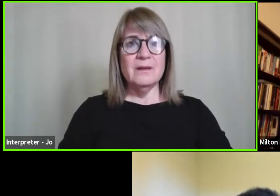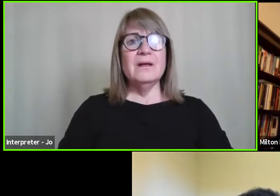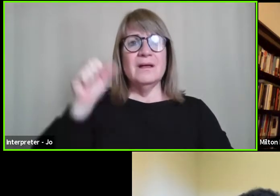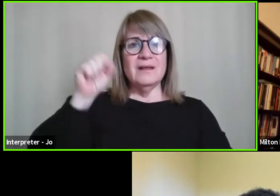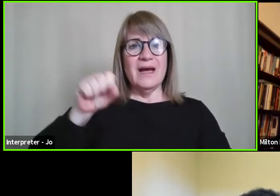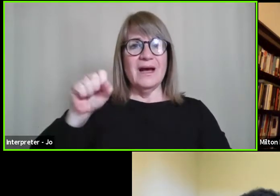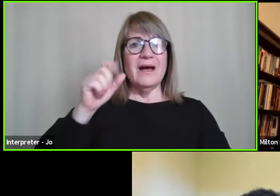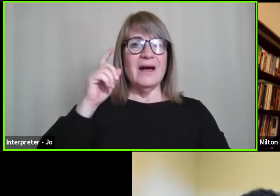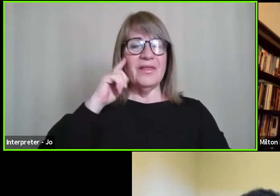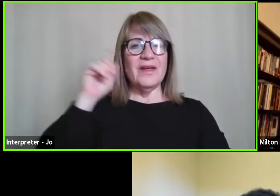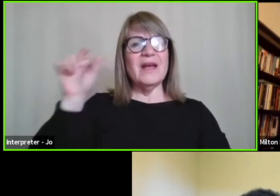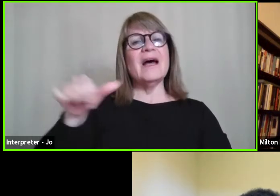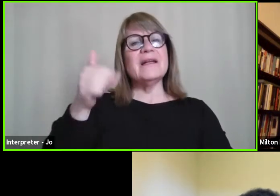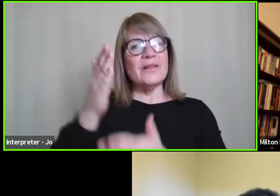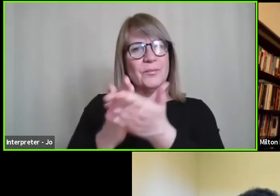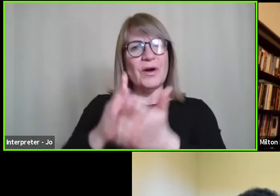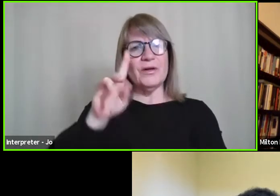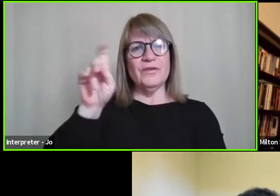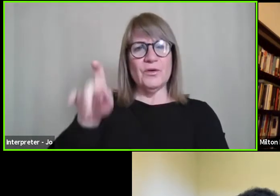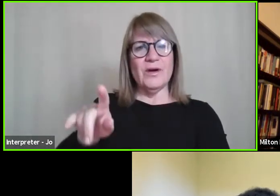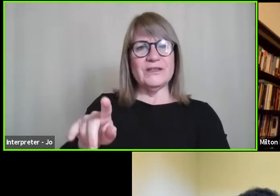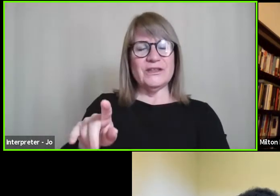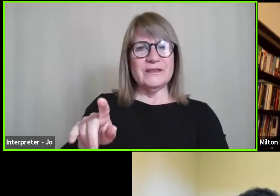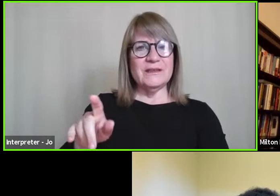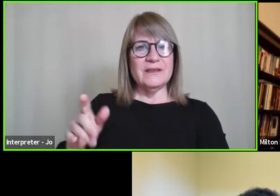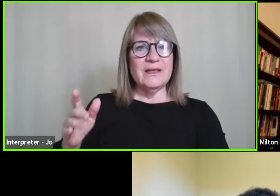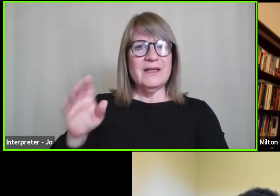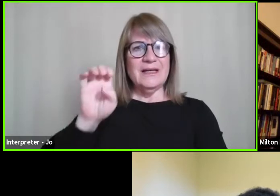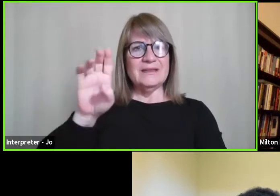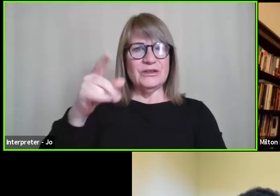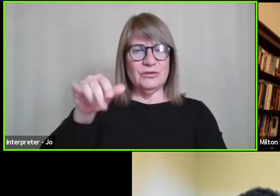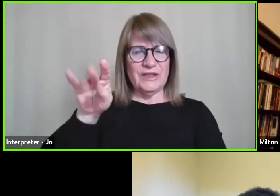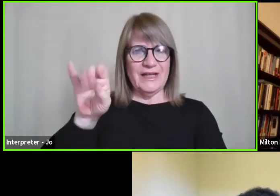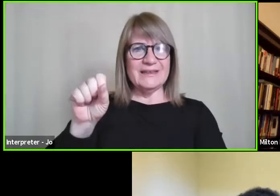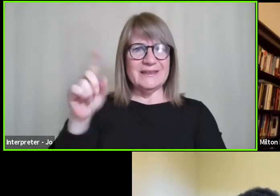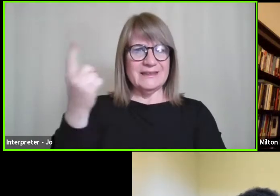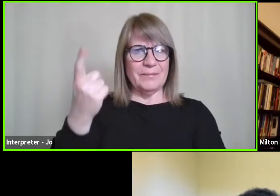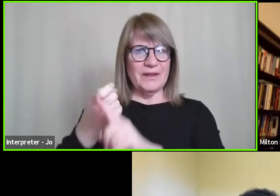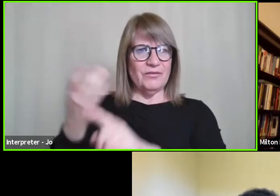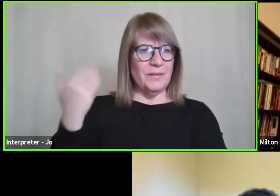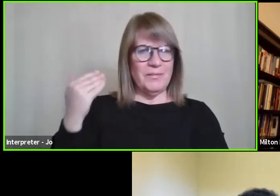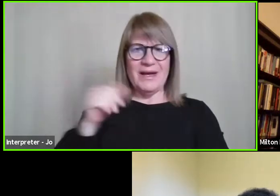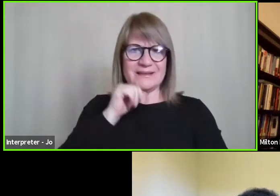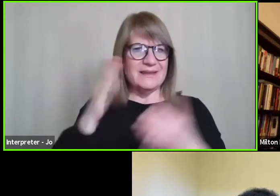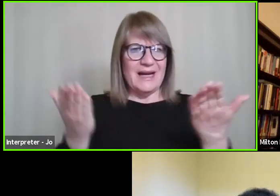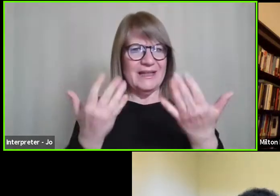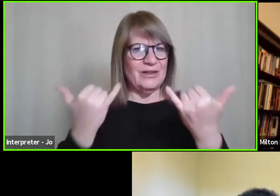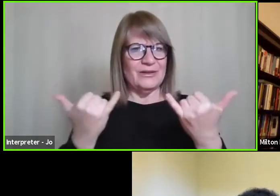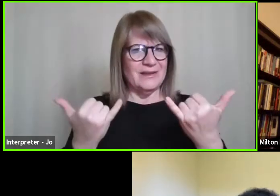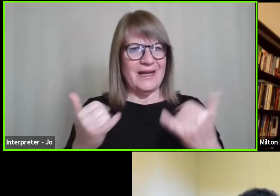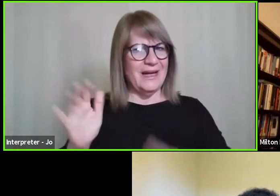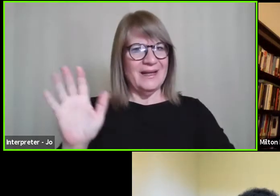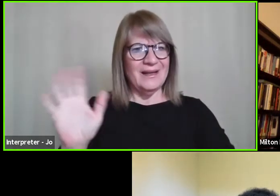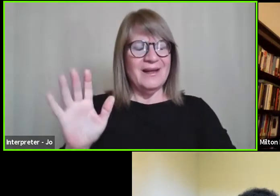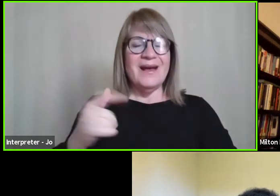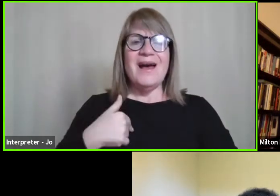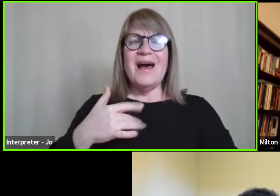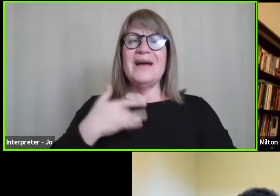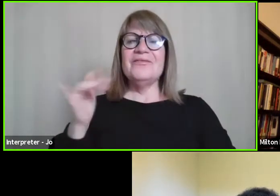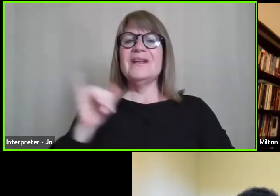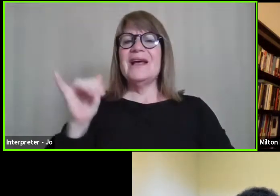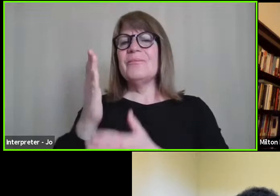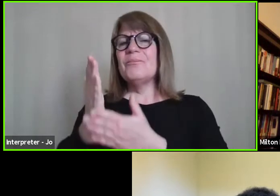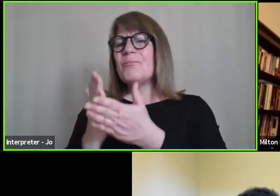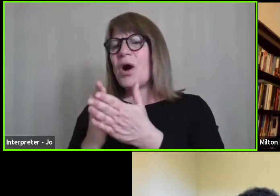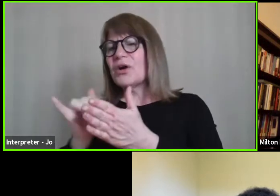part of the question you're asking about framing eugenics is something in the past and something that's not with us today i think a big part of this is we